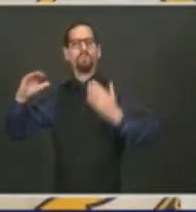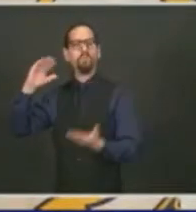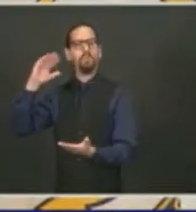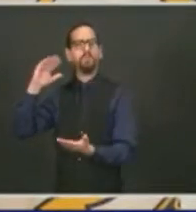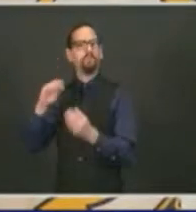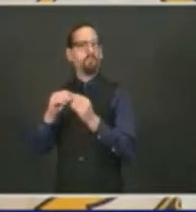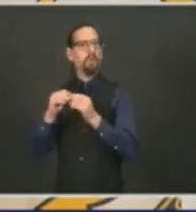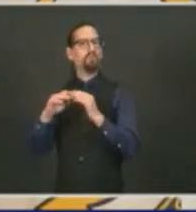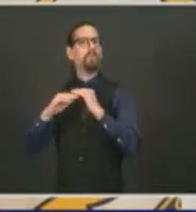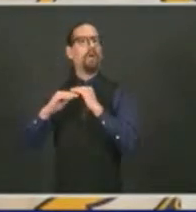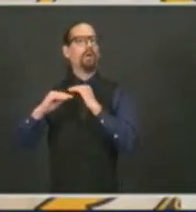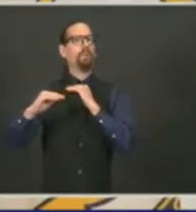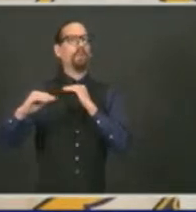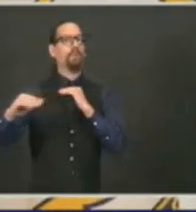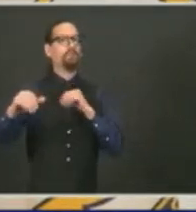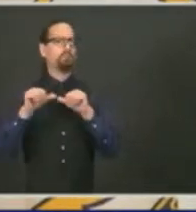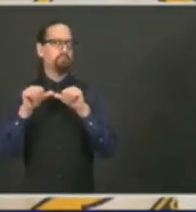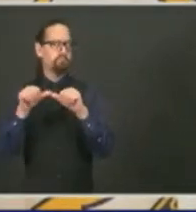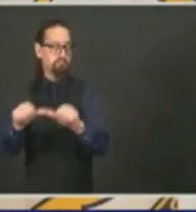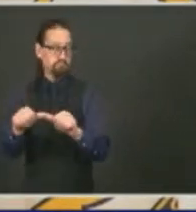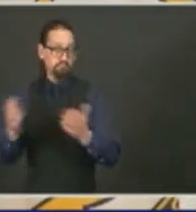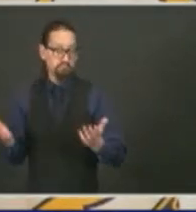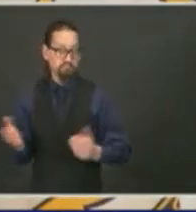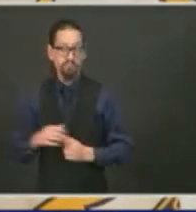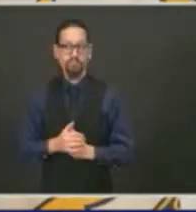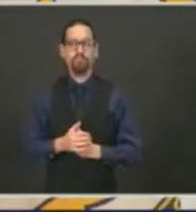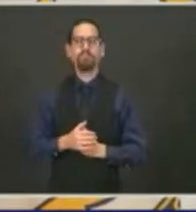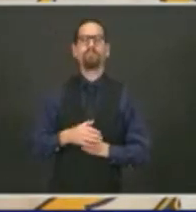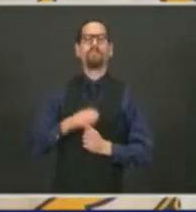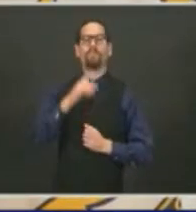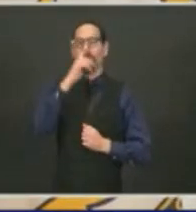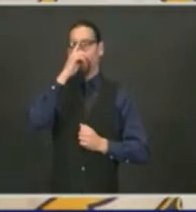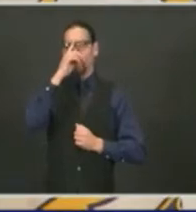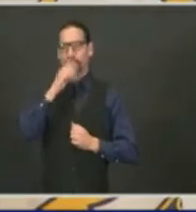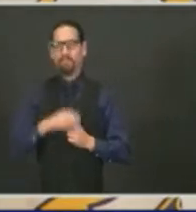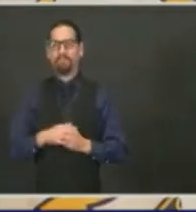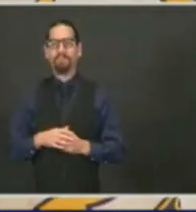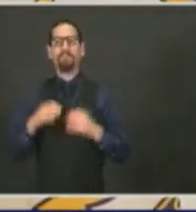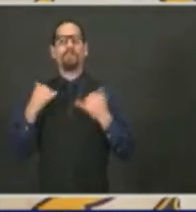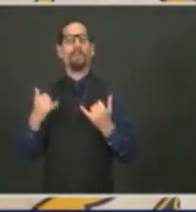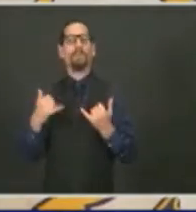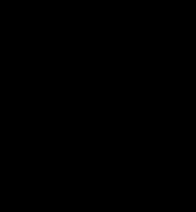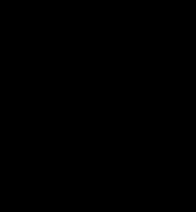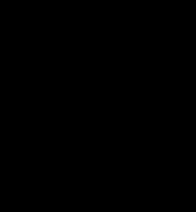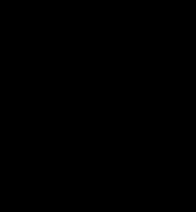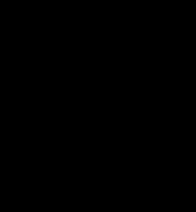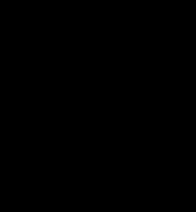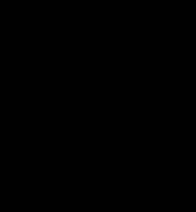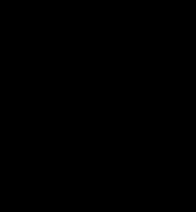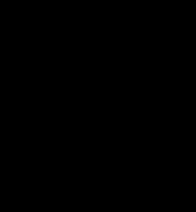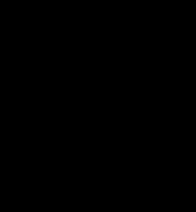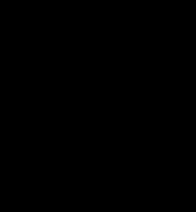are. Having said that, as I've said from the beginning, we can't just flick the light.